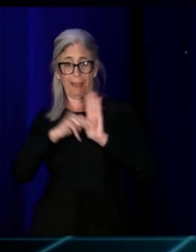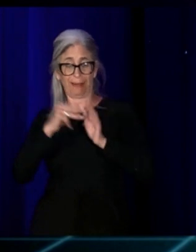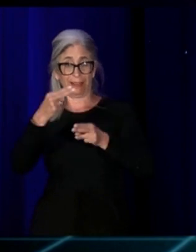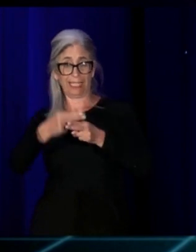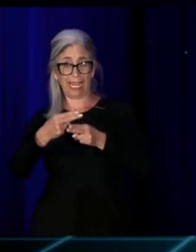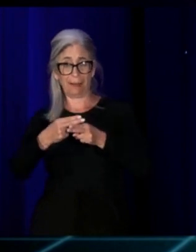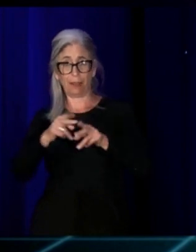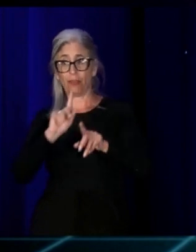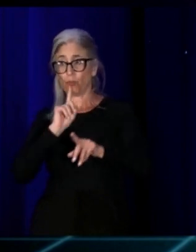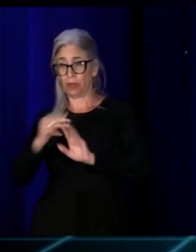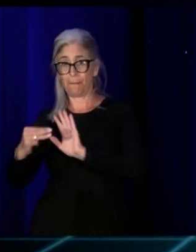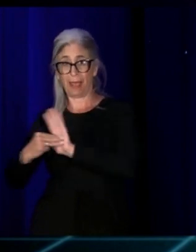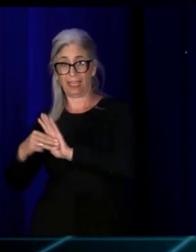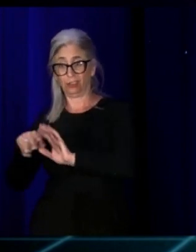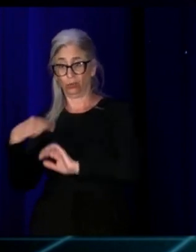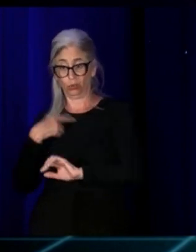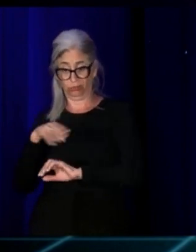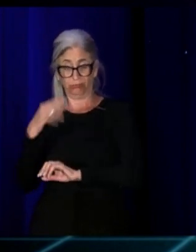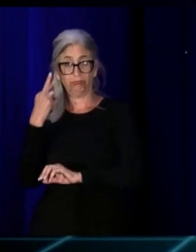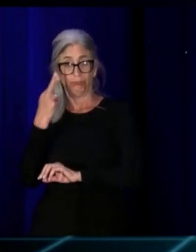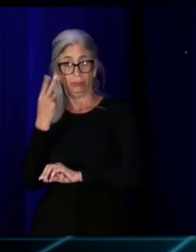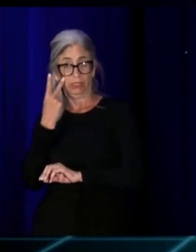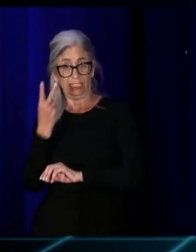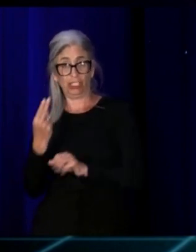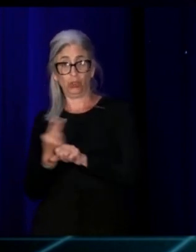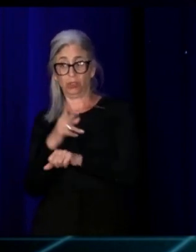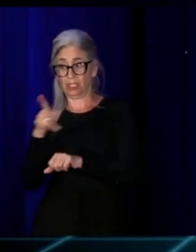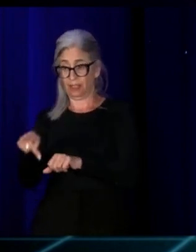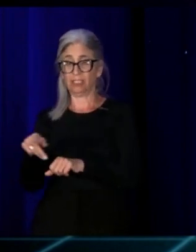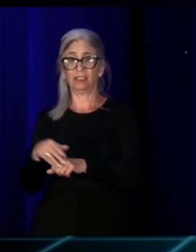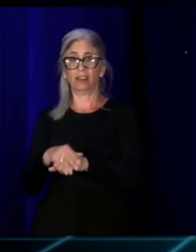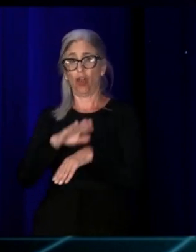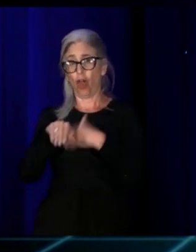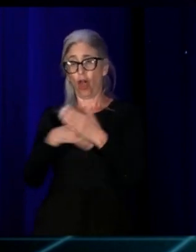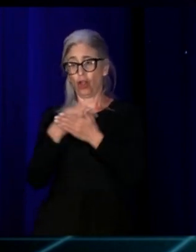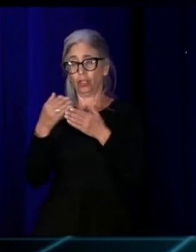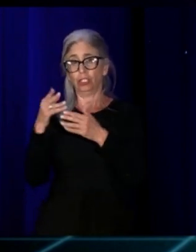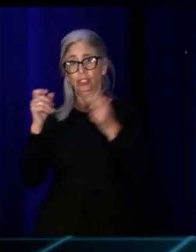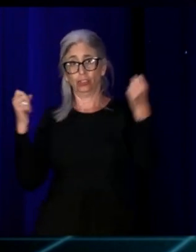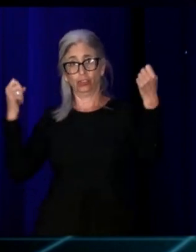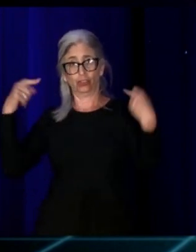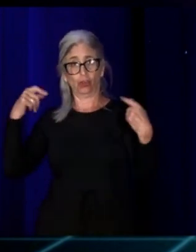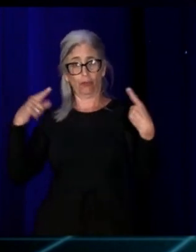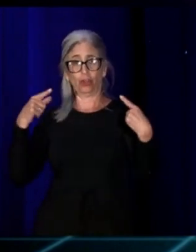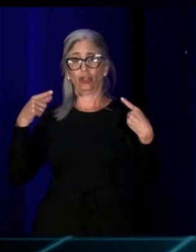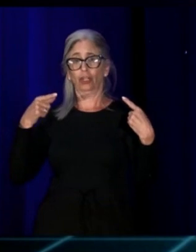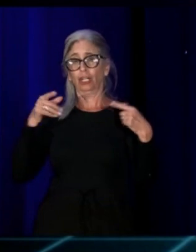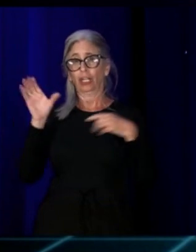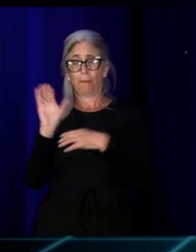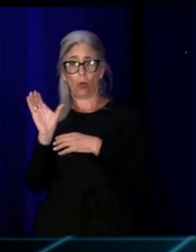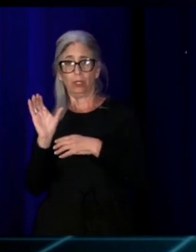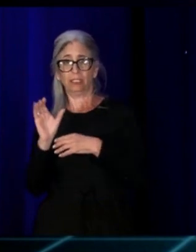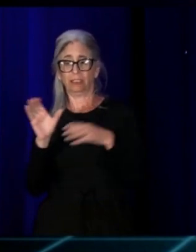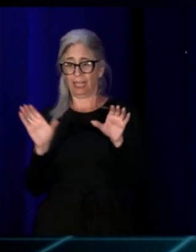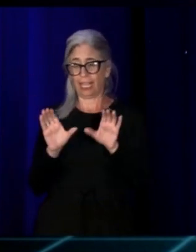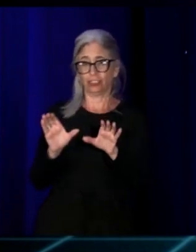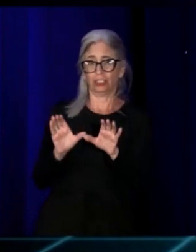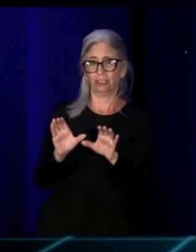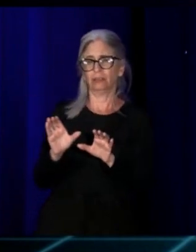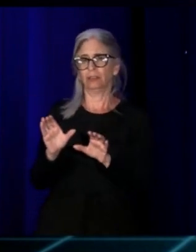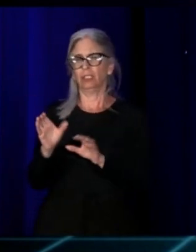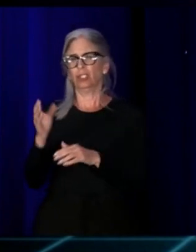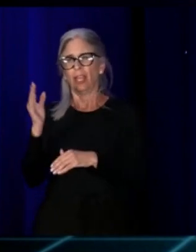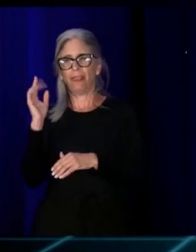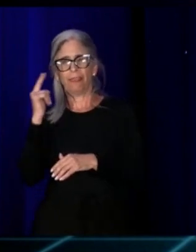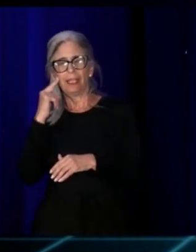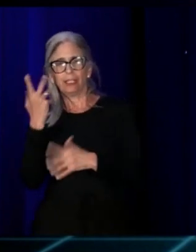actual model, which we're finding using this, all server components and server actions. I think you can even introspect what the model name